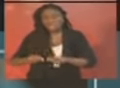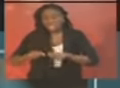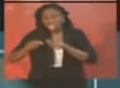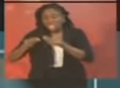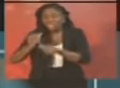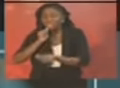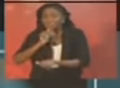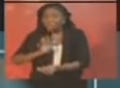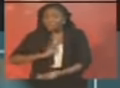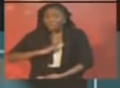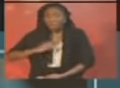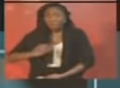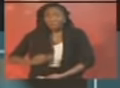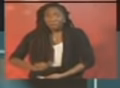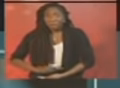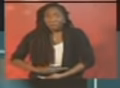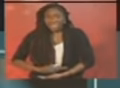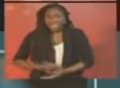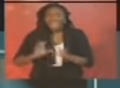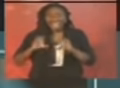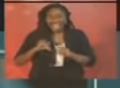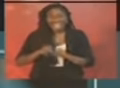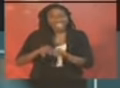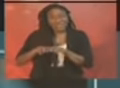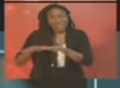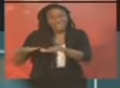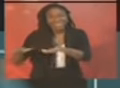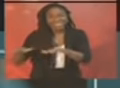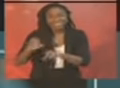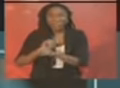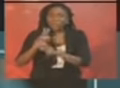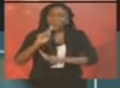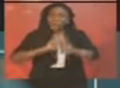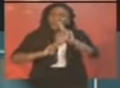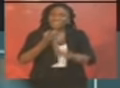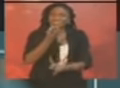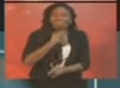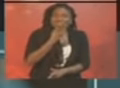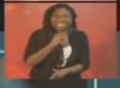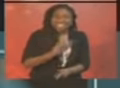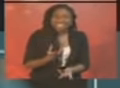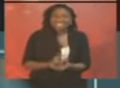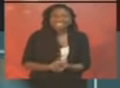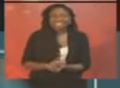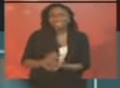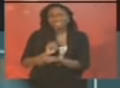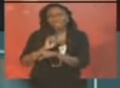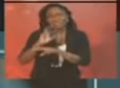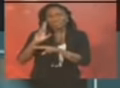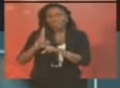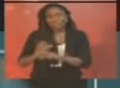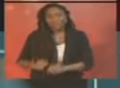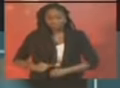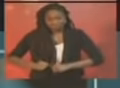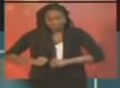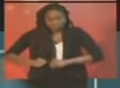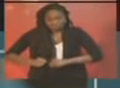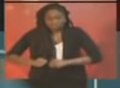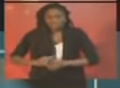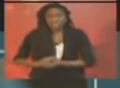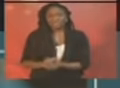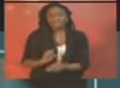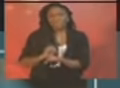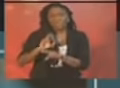elderly population, but still remember the diabetics, the obesity, the ones who are smoking, and all the